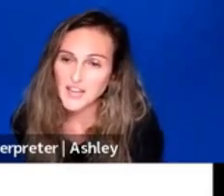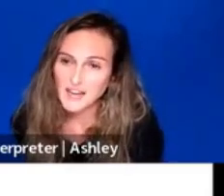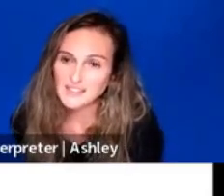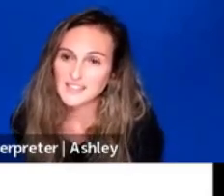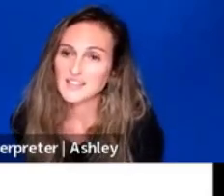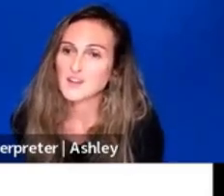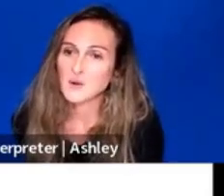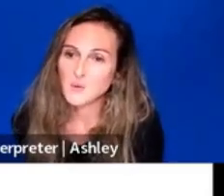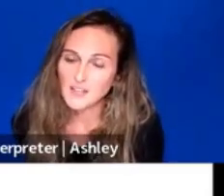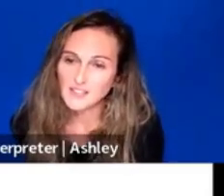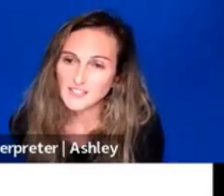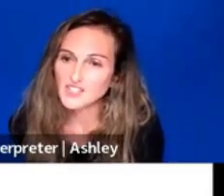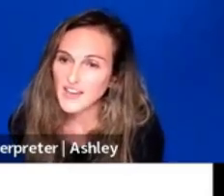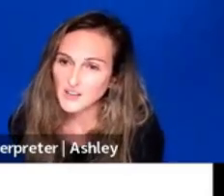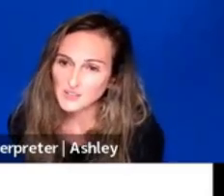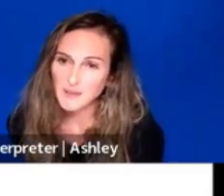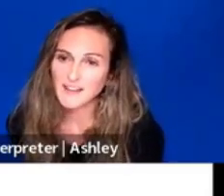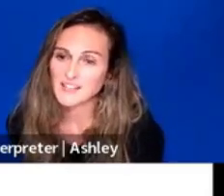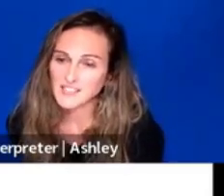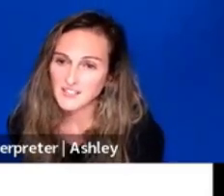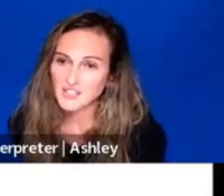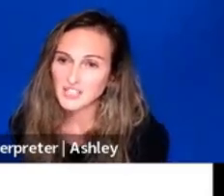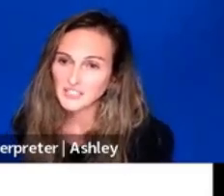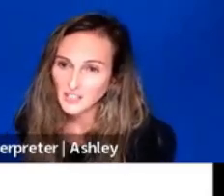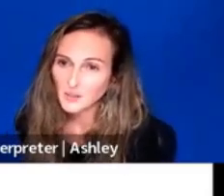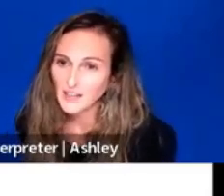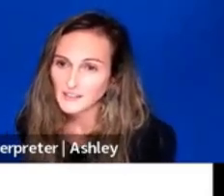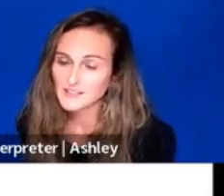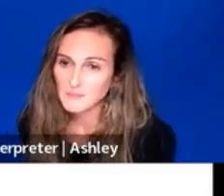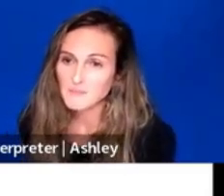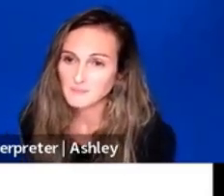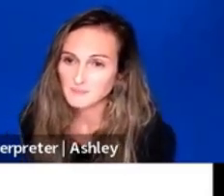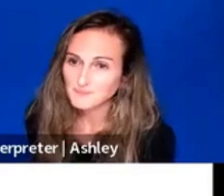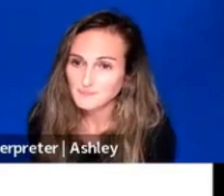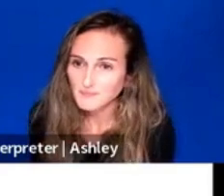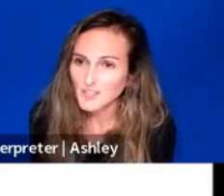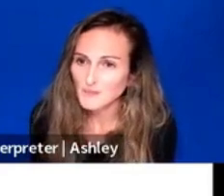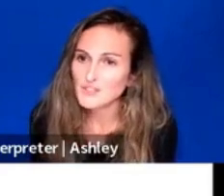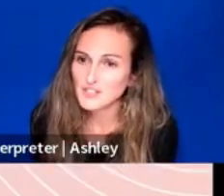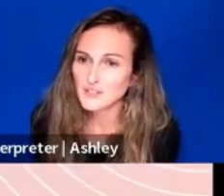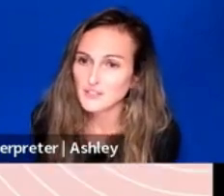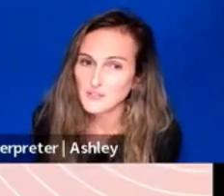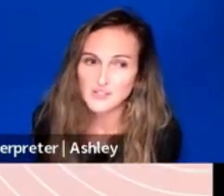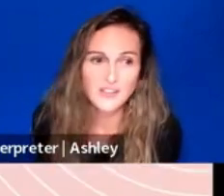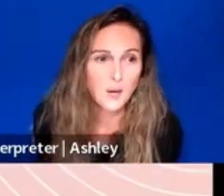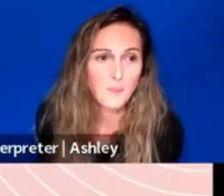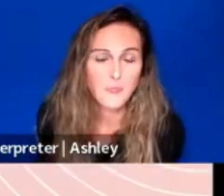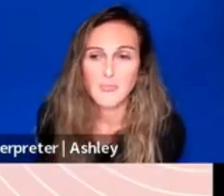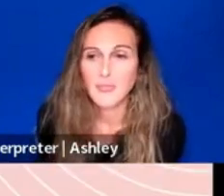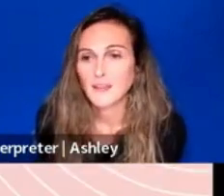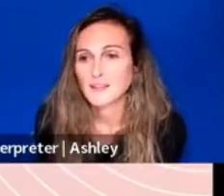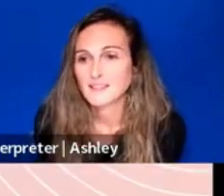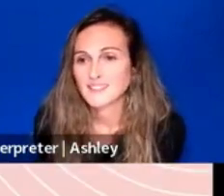visible signs and no shadows that might unintentionally create some frustration or confusion